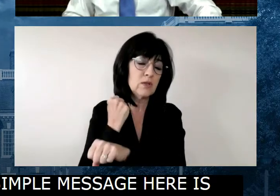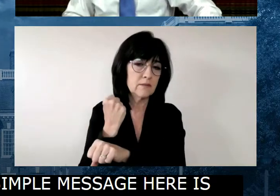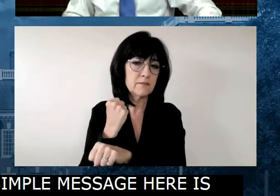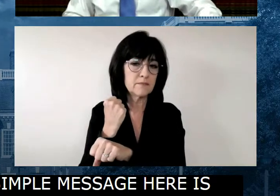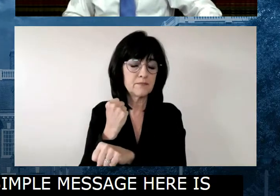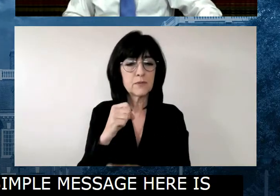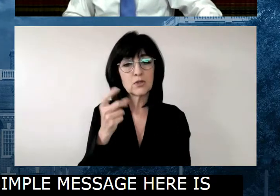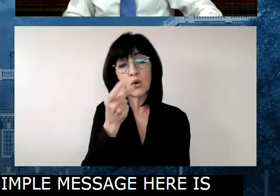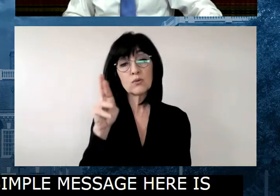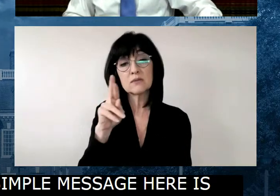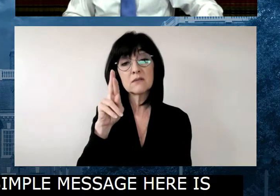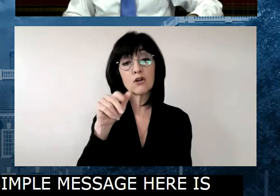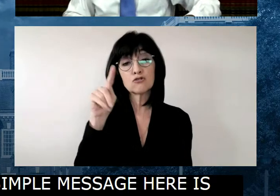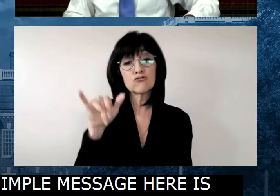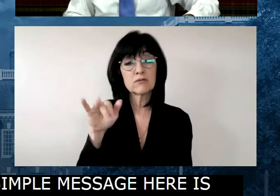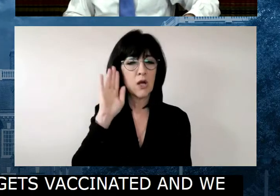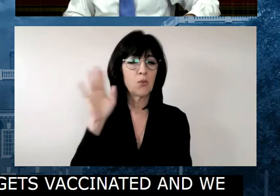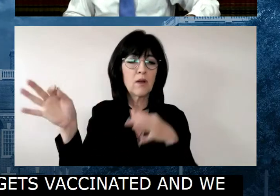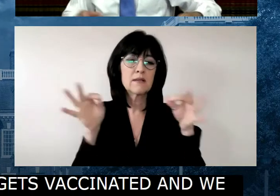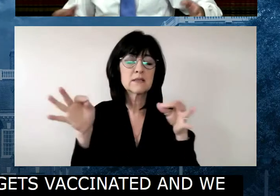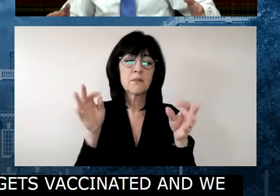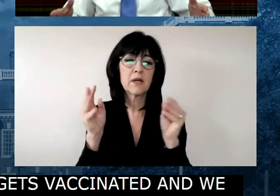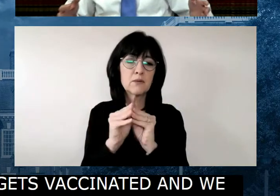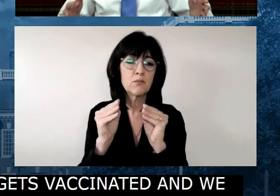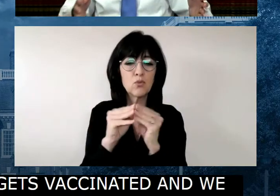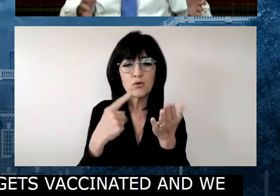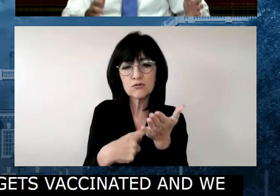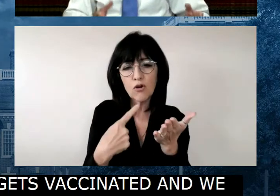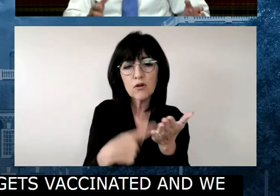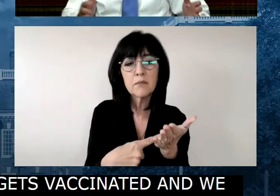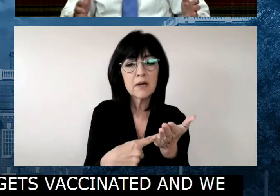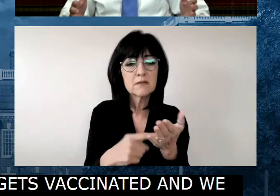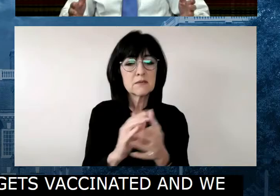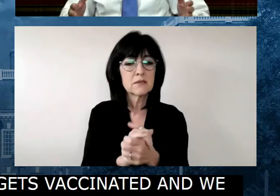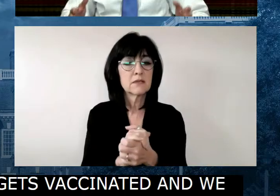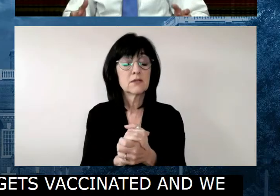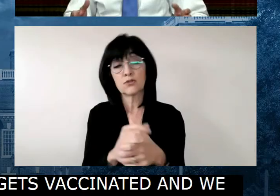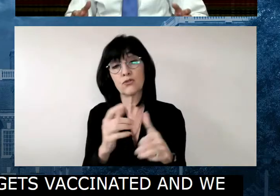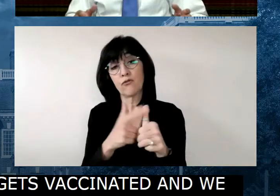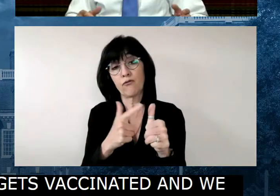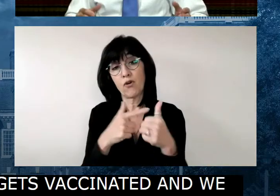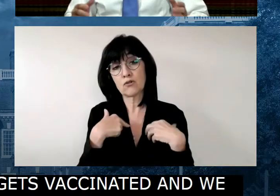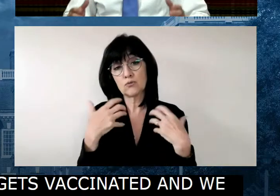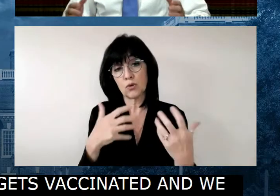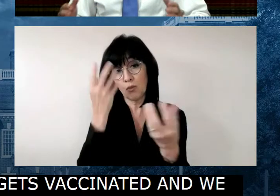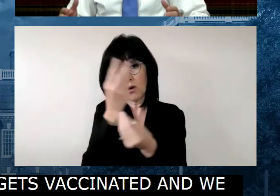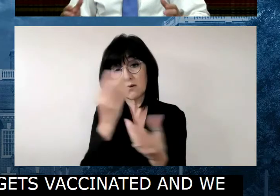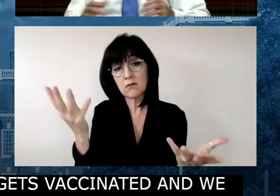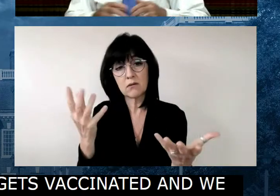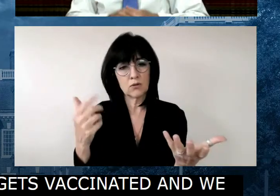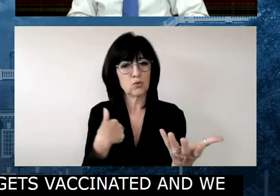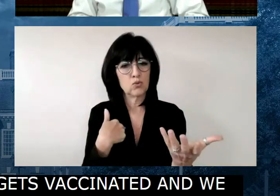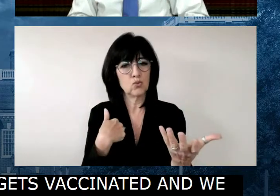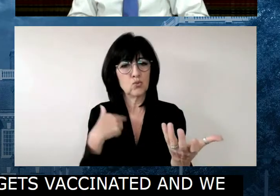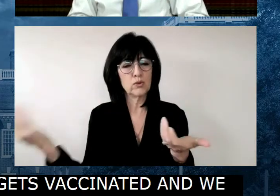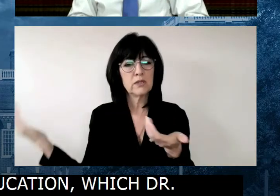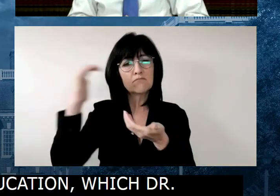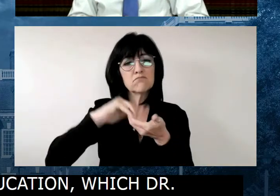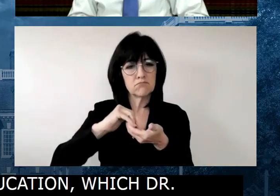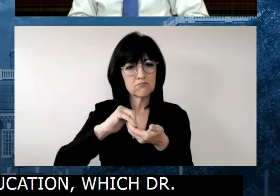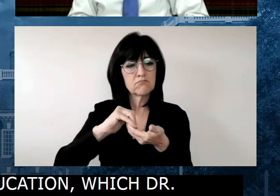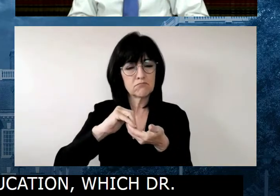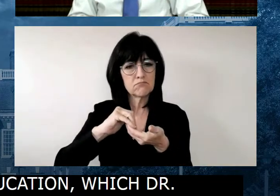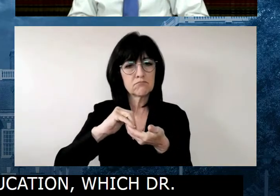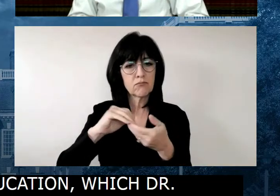make sure that you get vaccinated. So first, we want to partner with those businesses that really were hurt the most